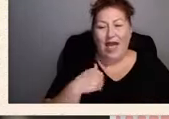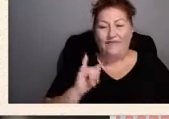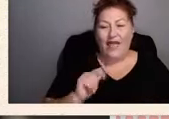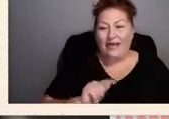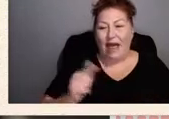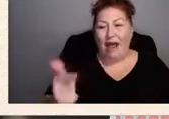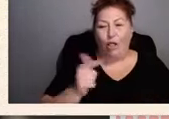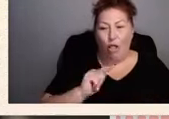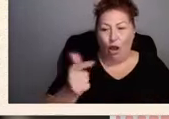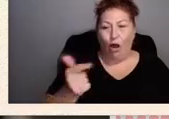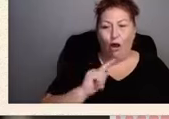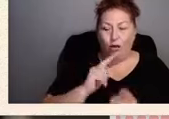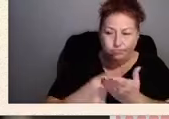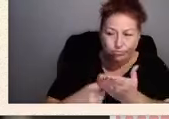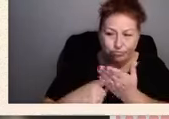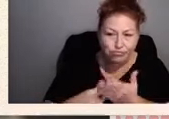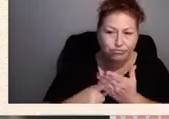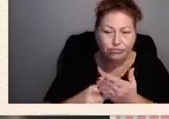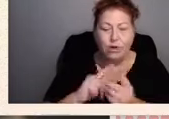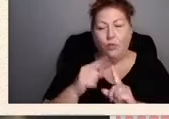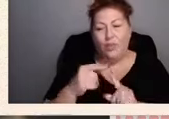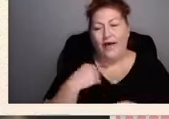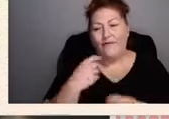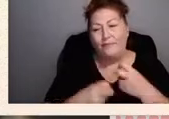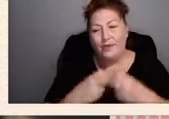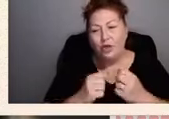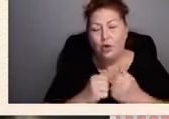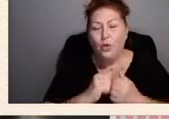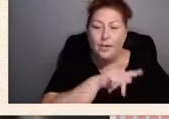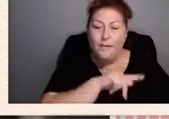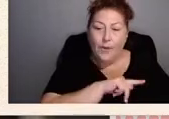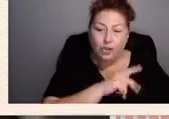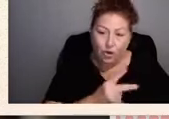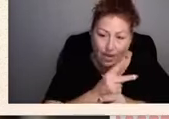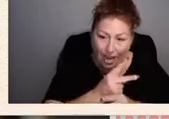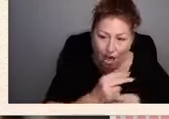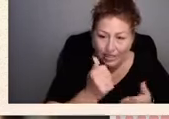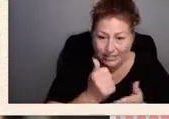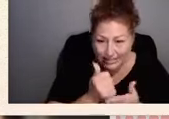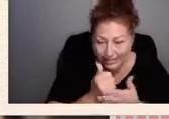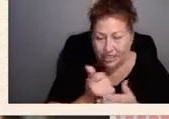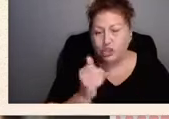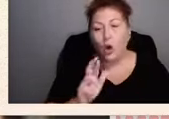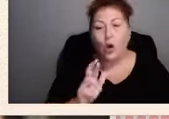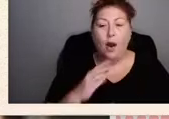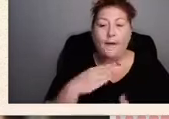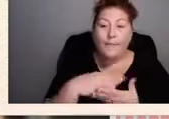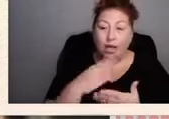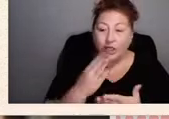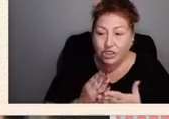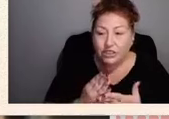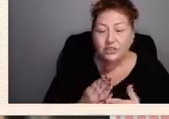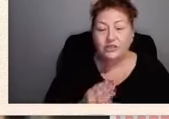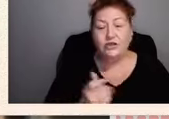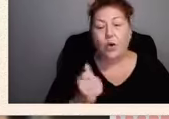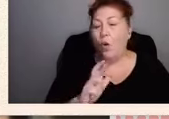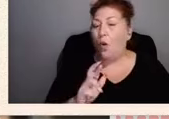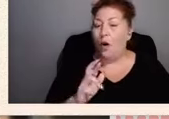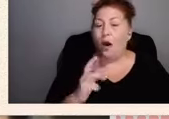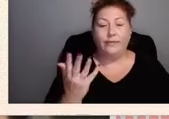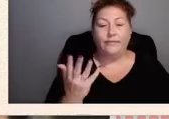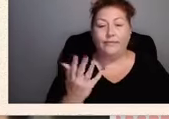there's issues with personal care assistants or budgets, or I might